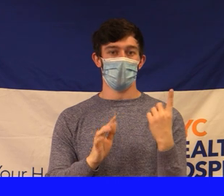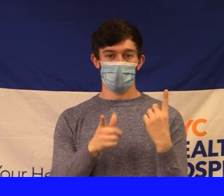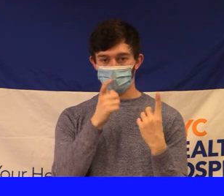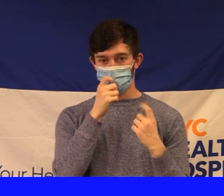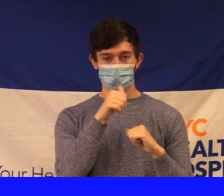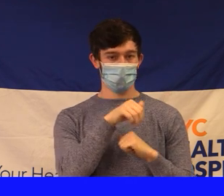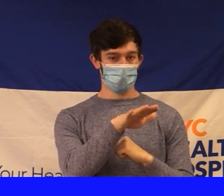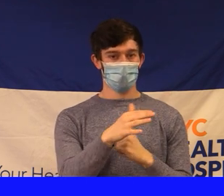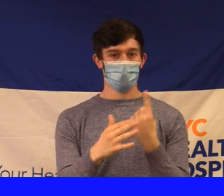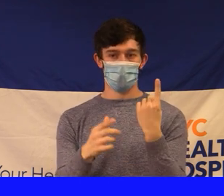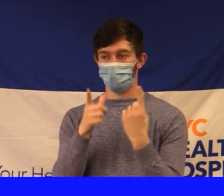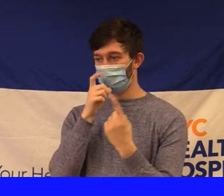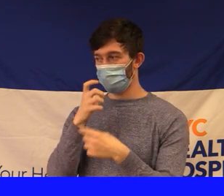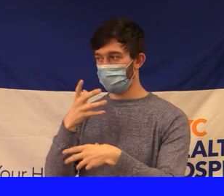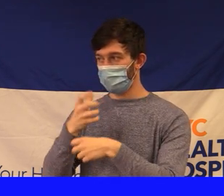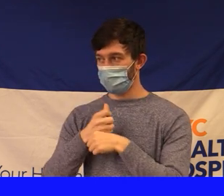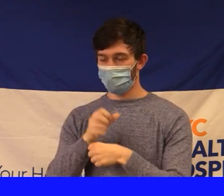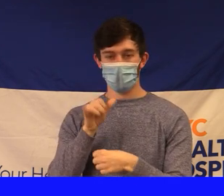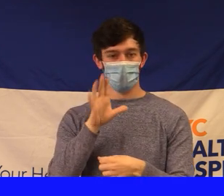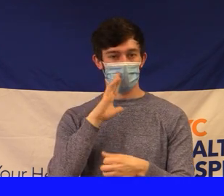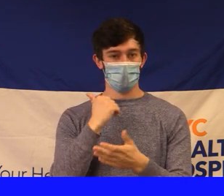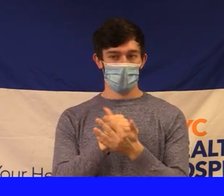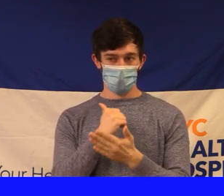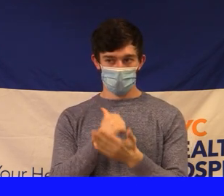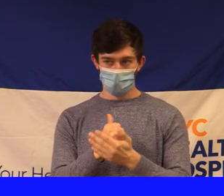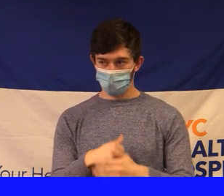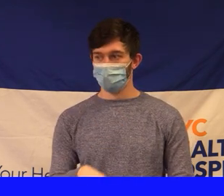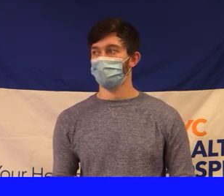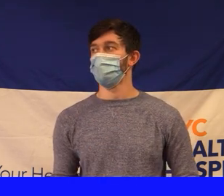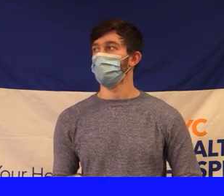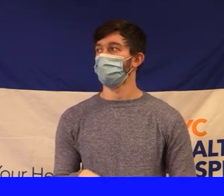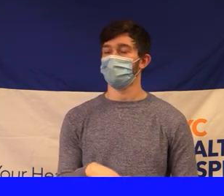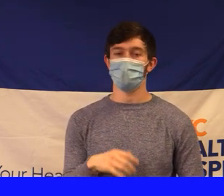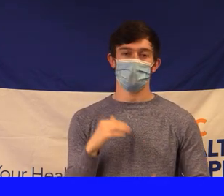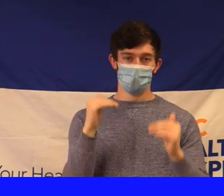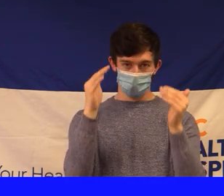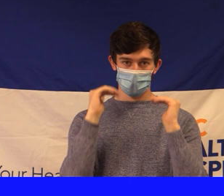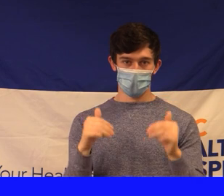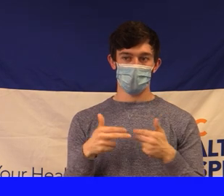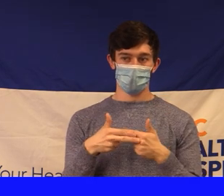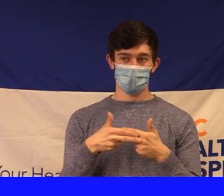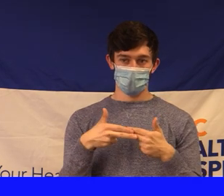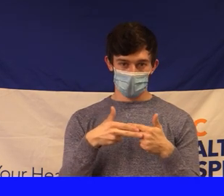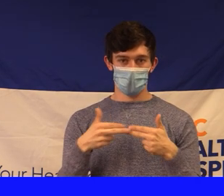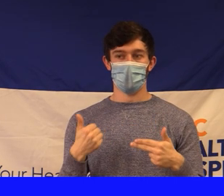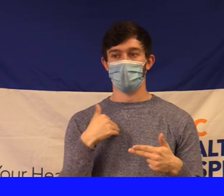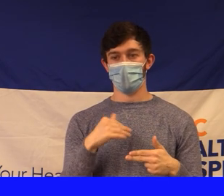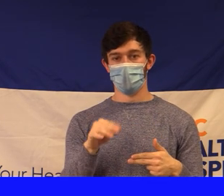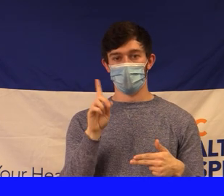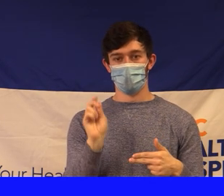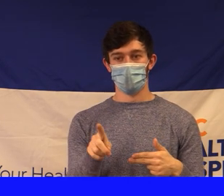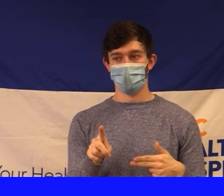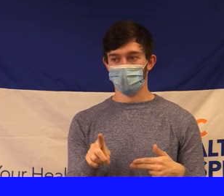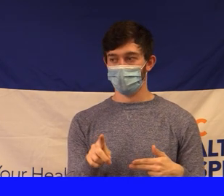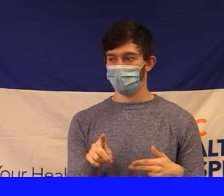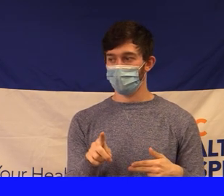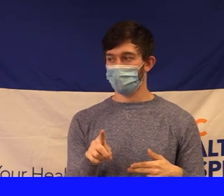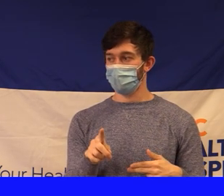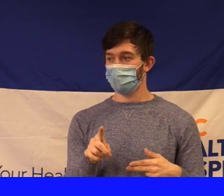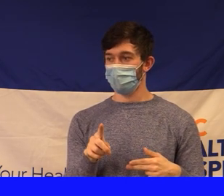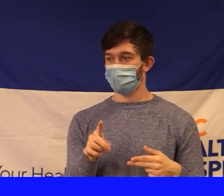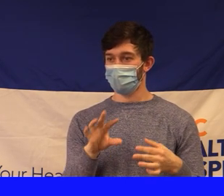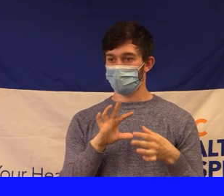I think that will be quite helpful. If you go to the next slide, I think there is a question that I have in terms of